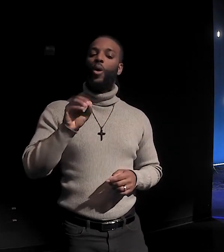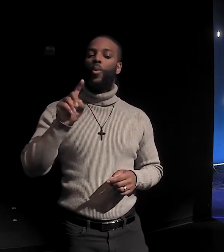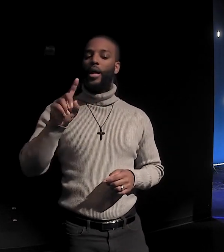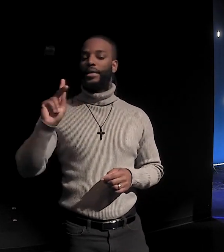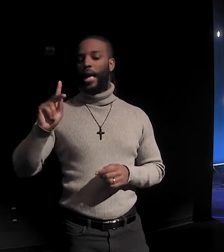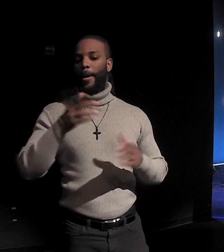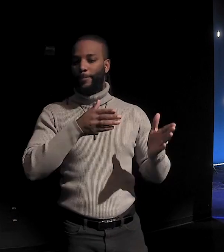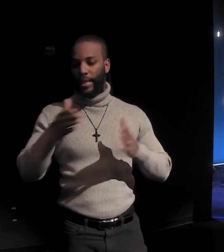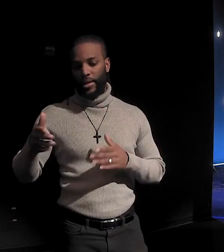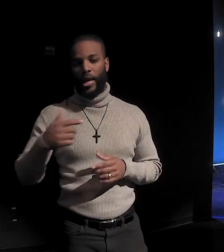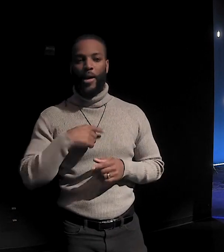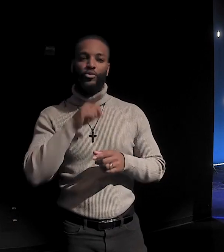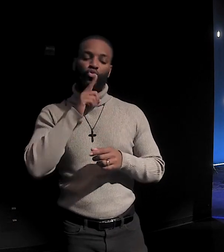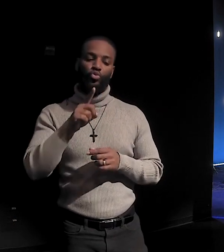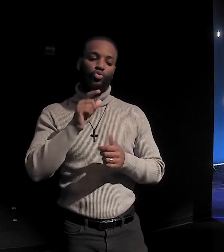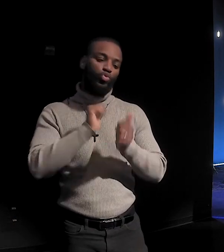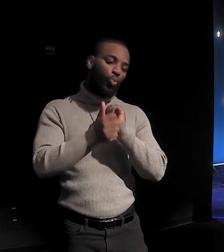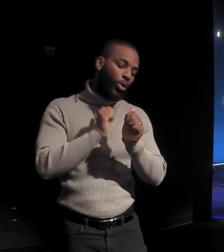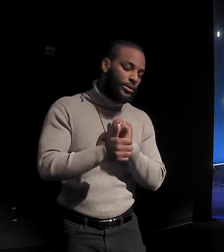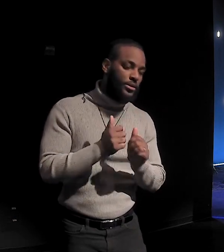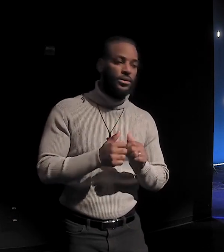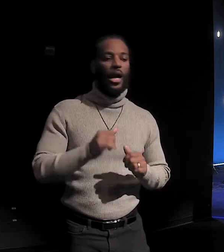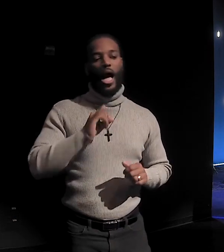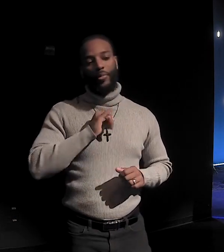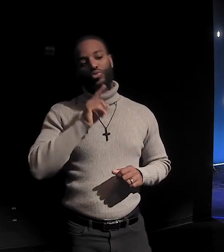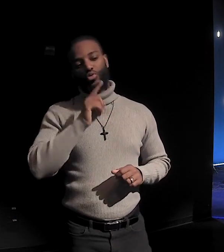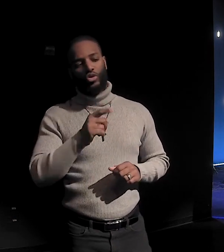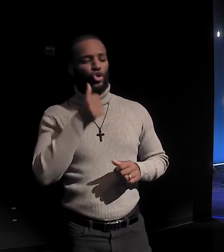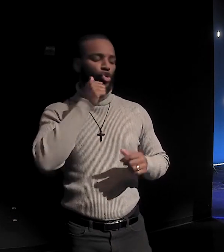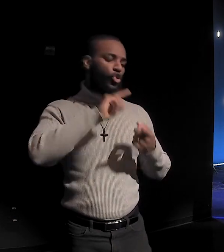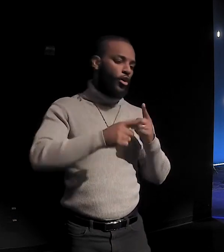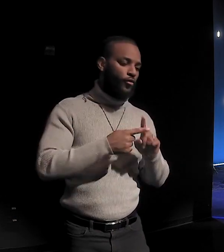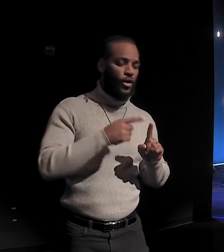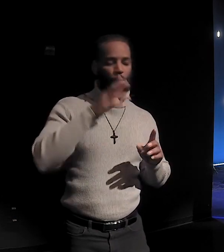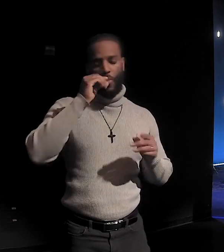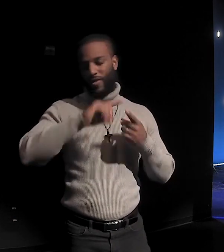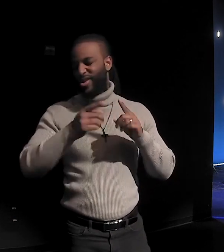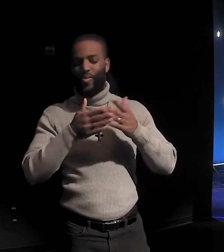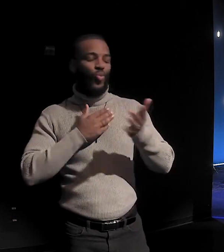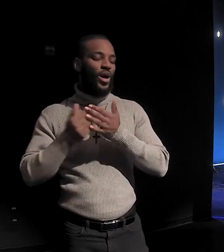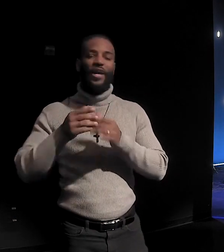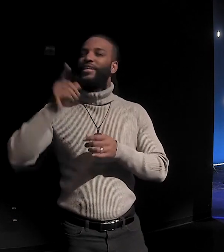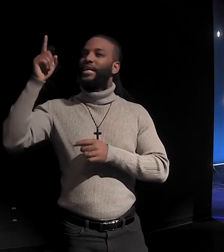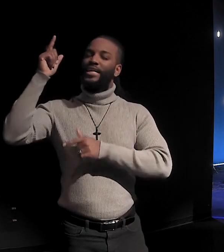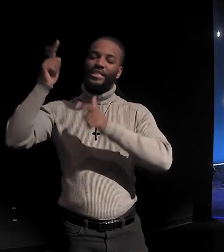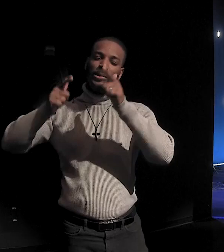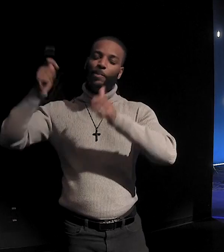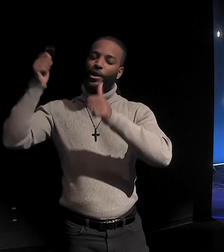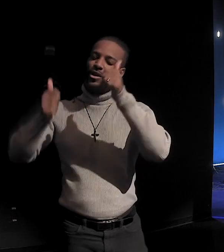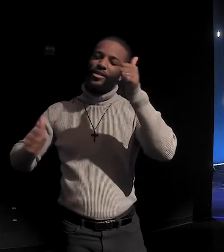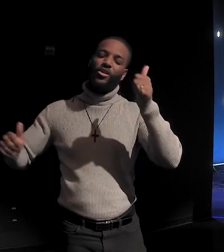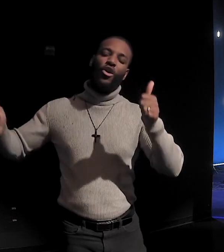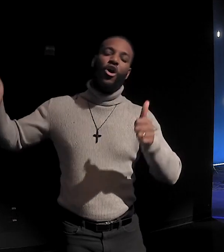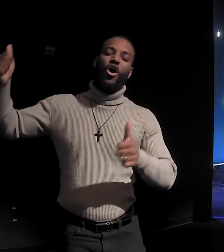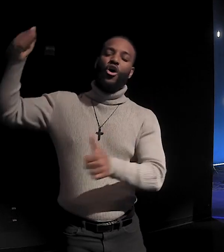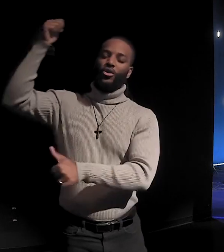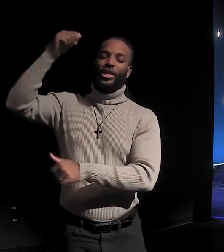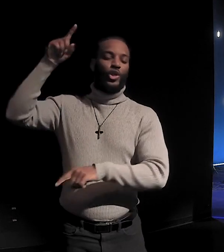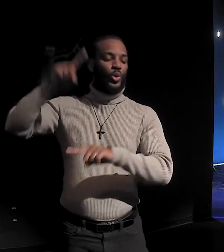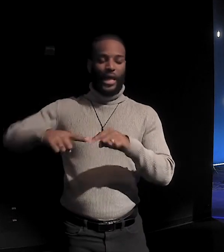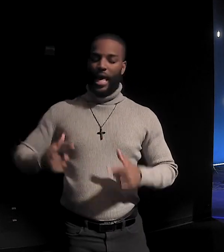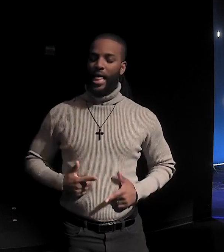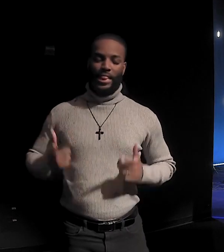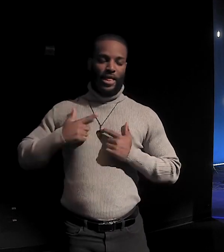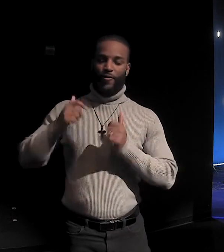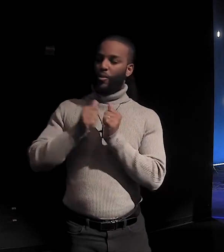true sports. I'm the true girlfriend or boyfriend. I'm bigger than that. I'm the source of life. You can't live